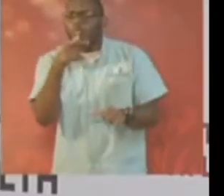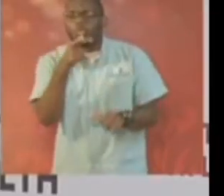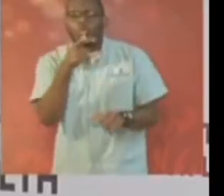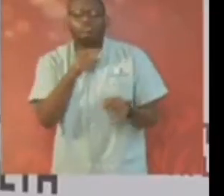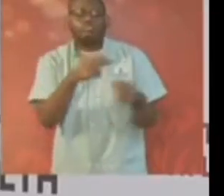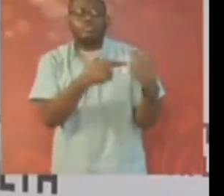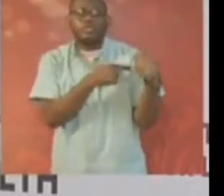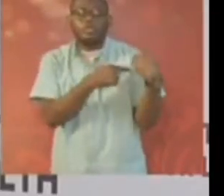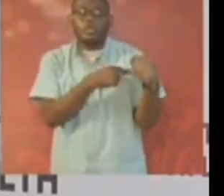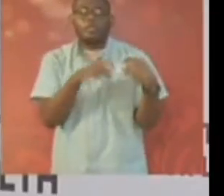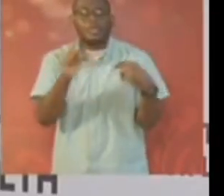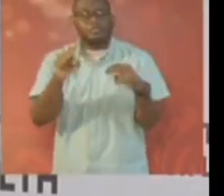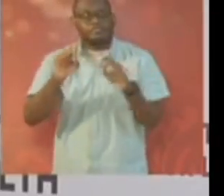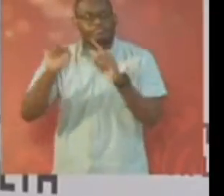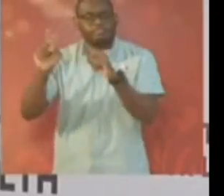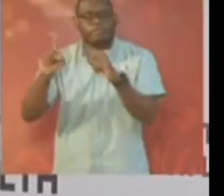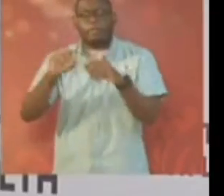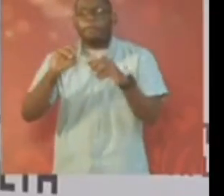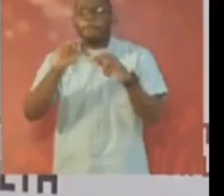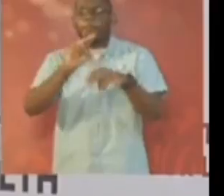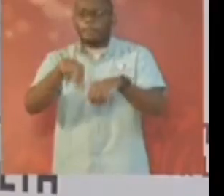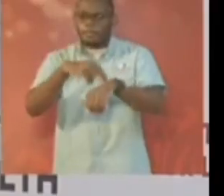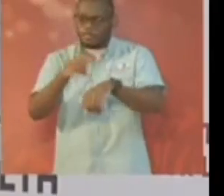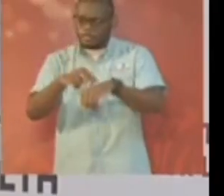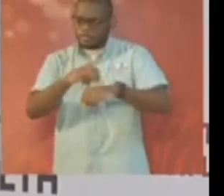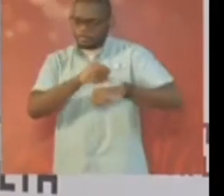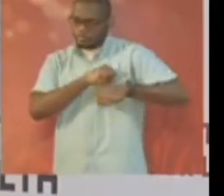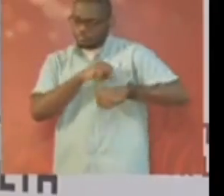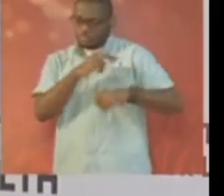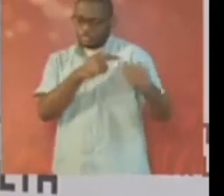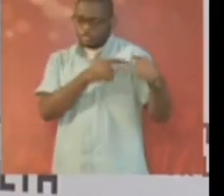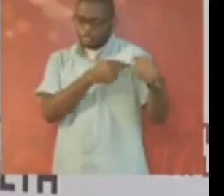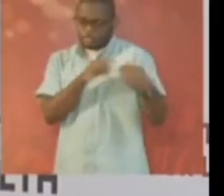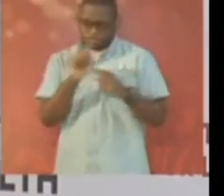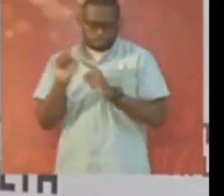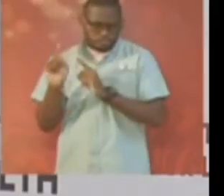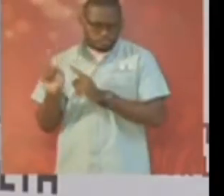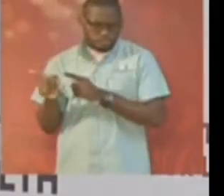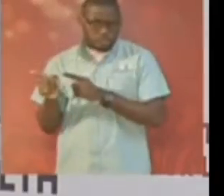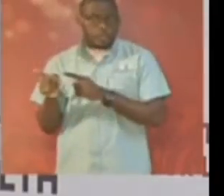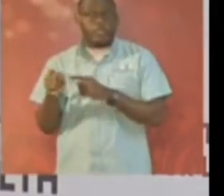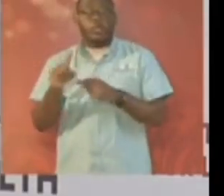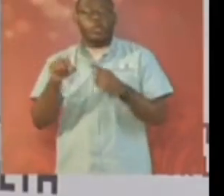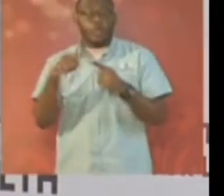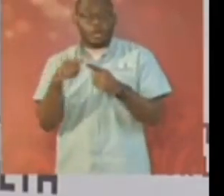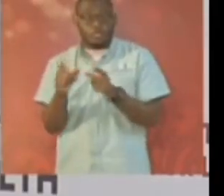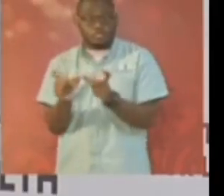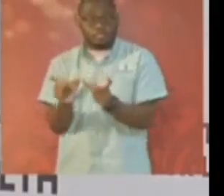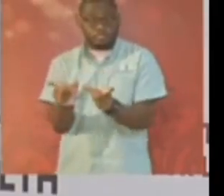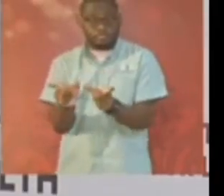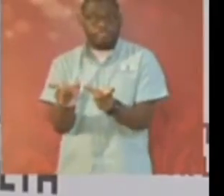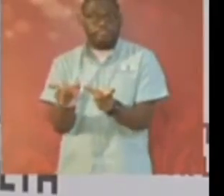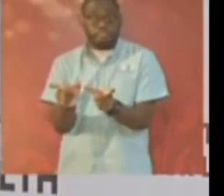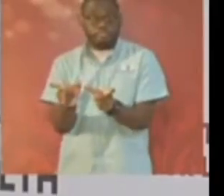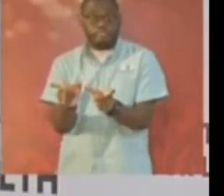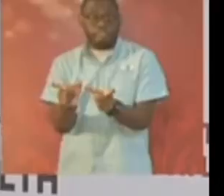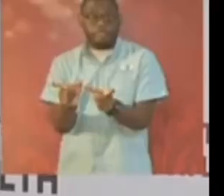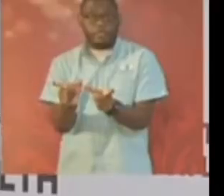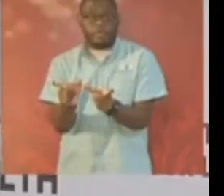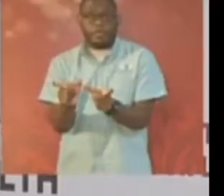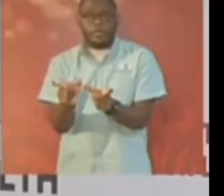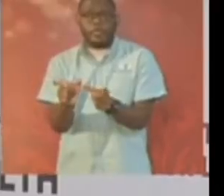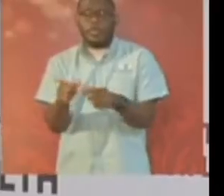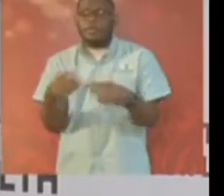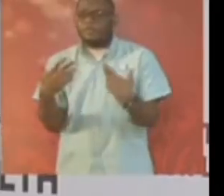the Ministry of National Security. Now, the question on quarantine was asked on Monday with